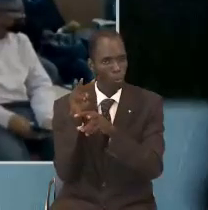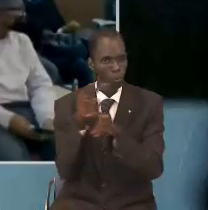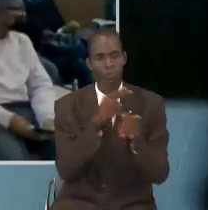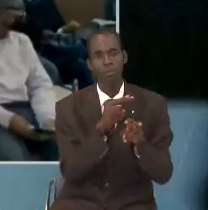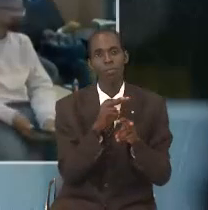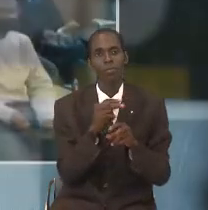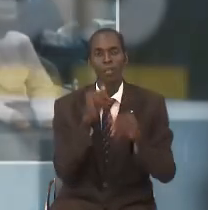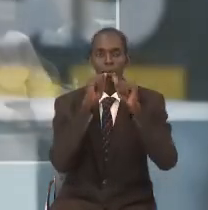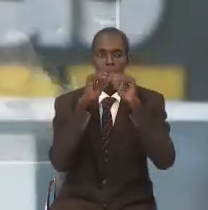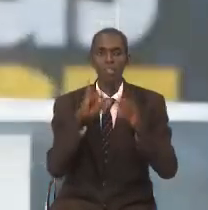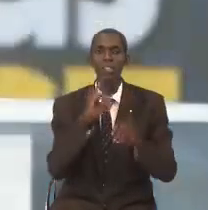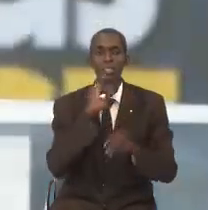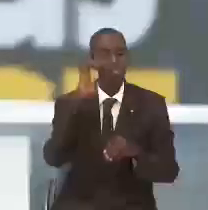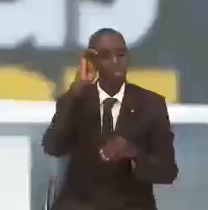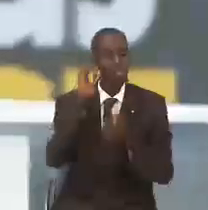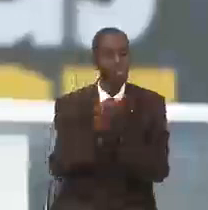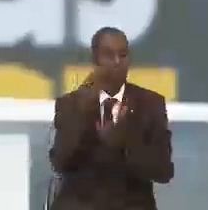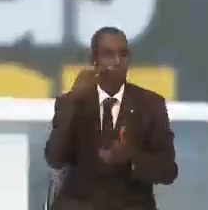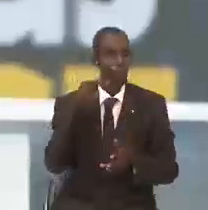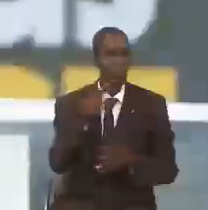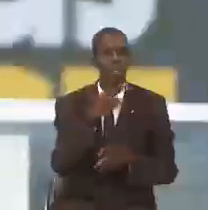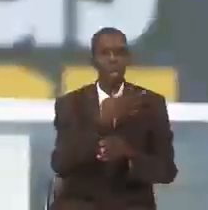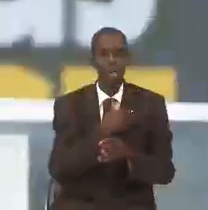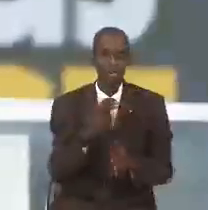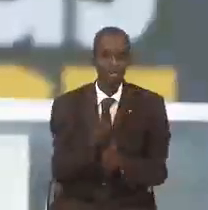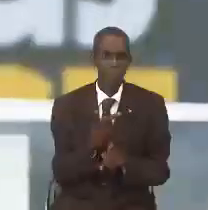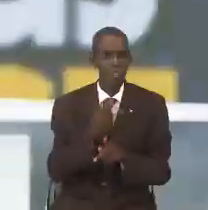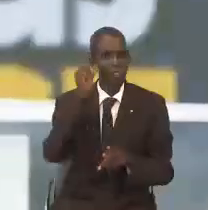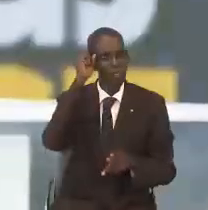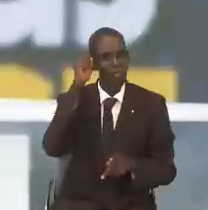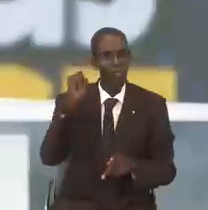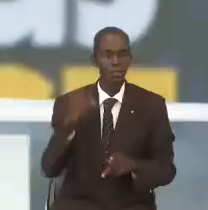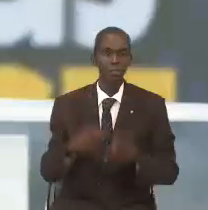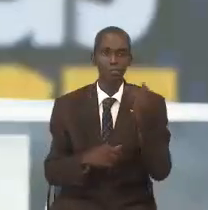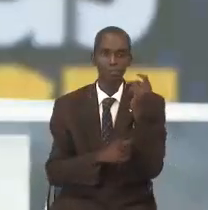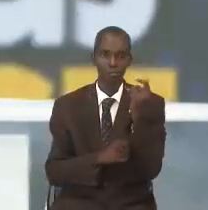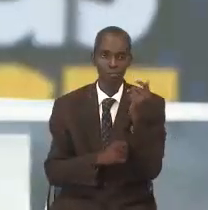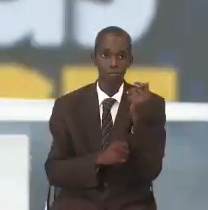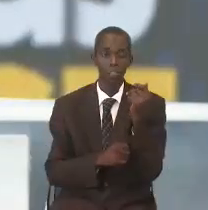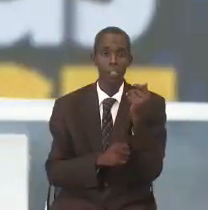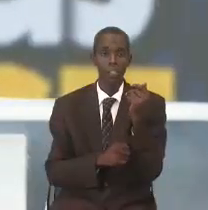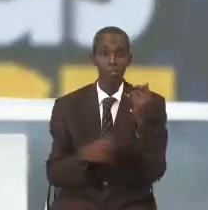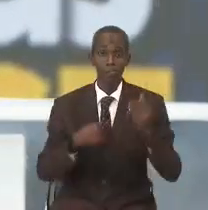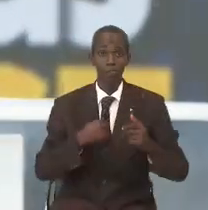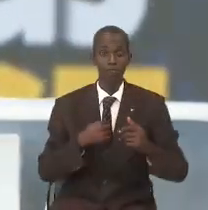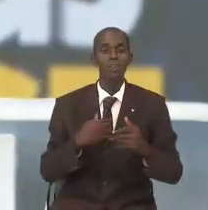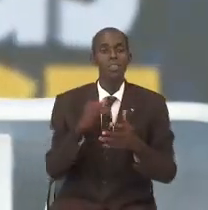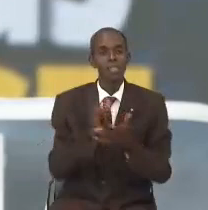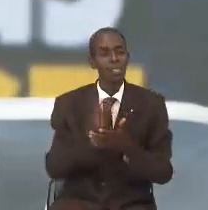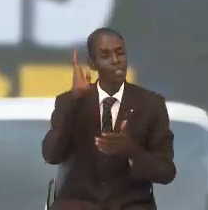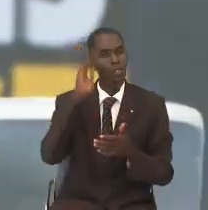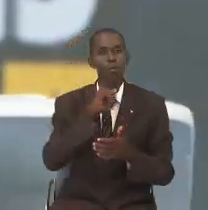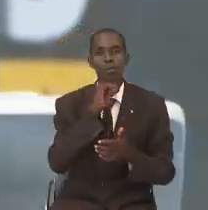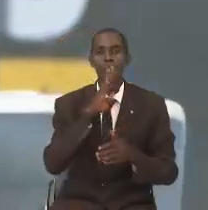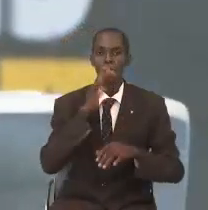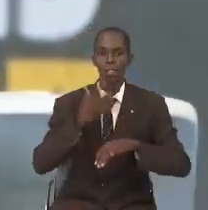that watcheth and keepeth his garments, lest he walk naked and they